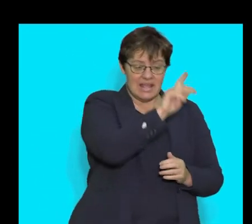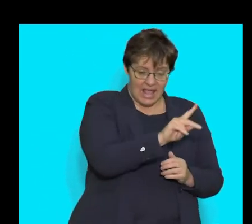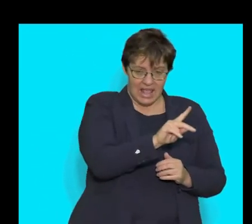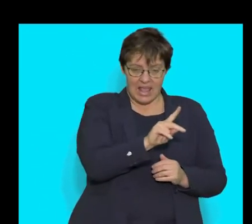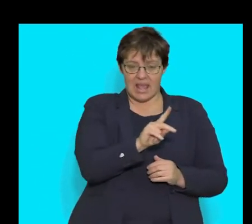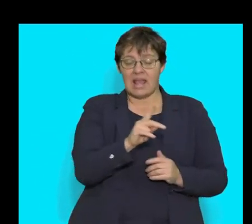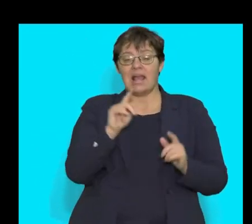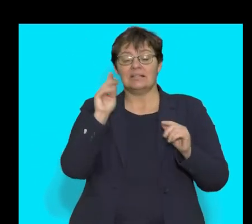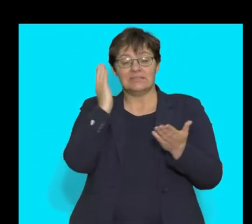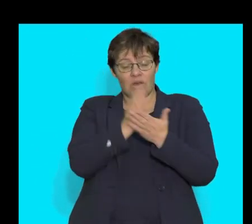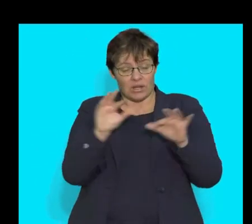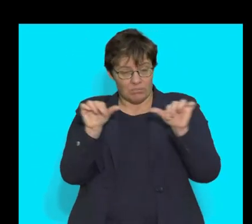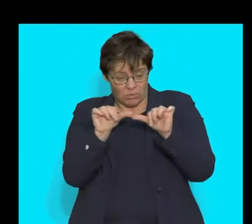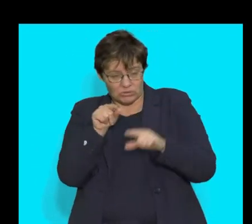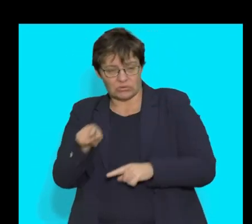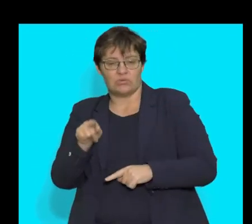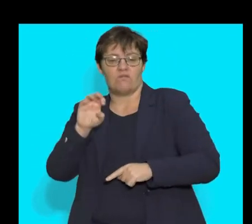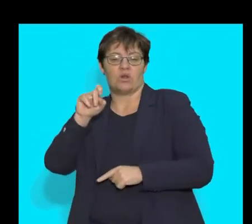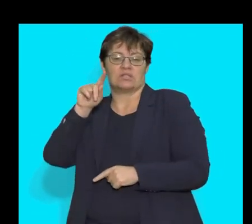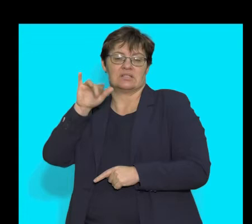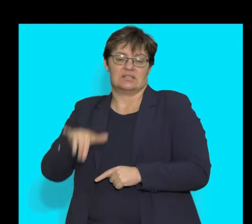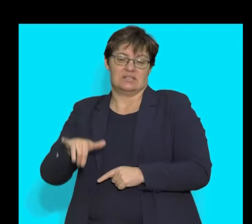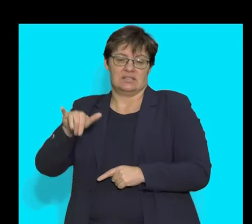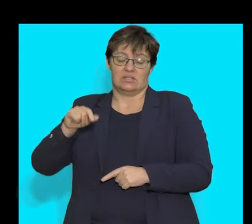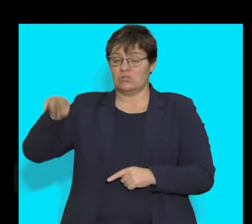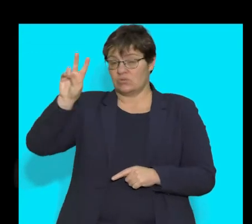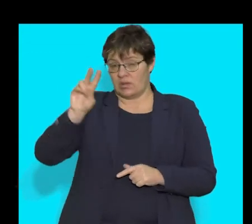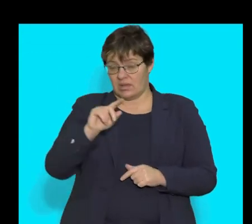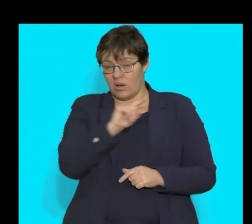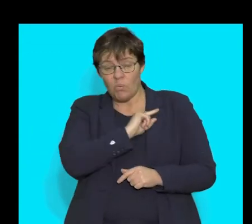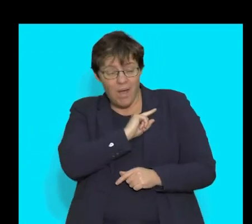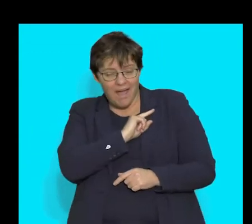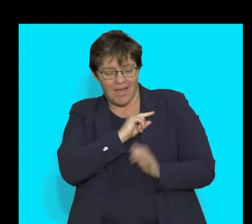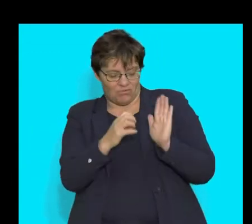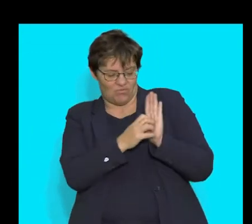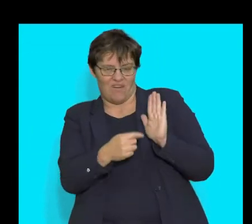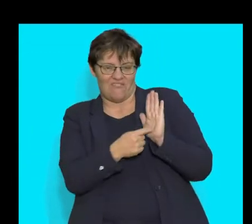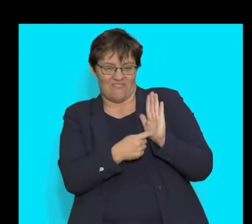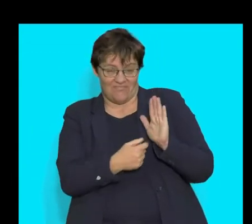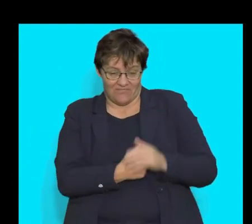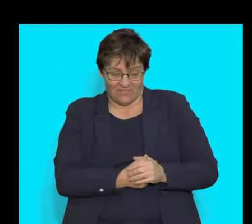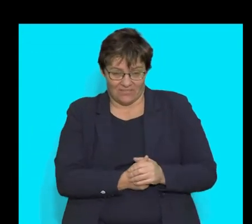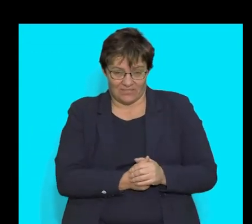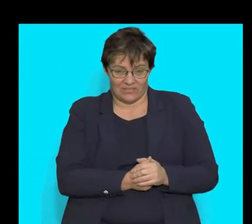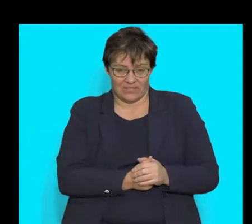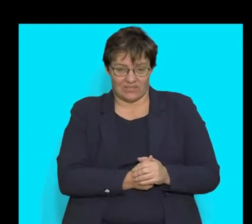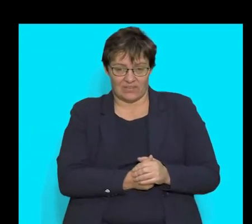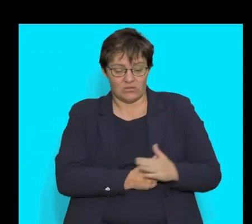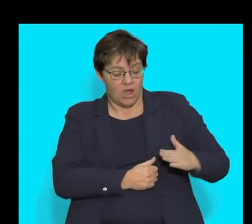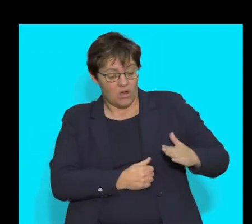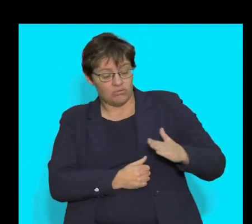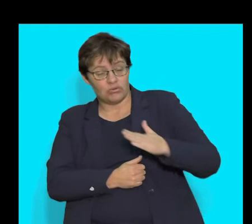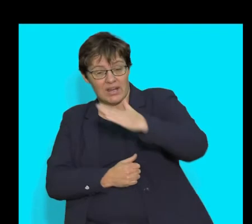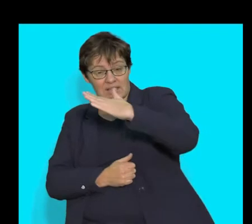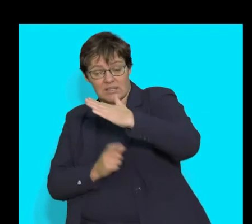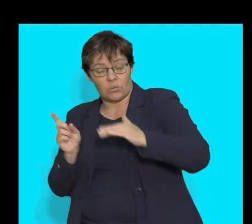is directly proportional to velocity squared because of the shape of the graph. And so what would the gradient be